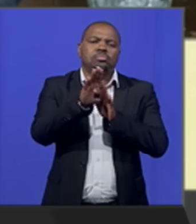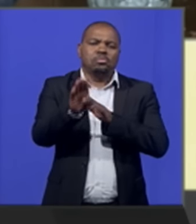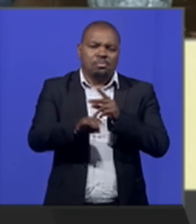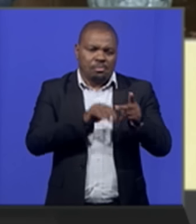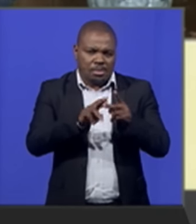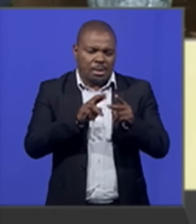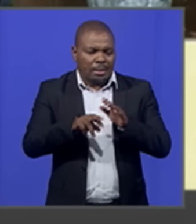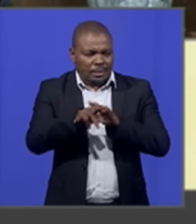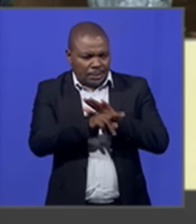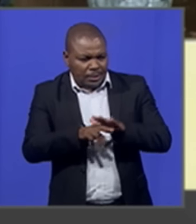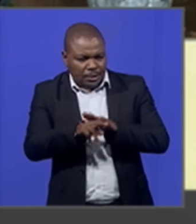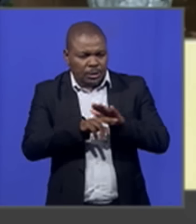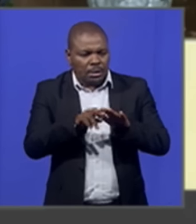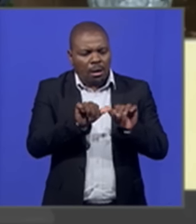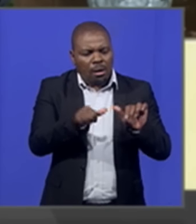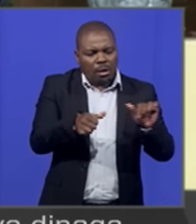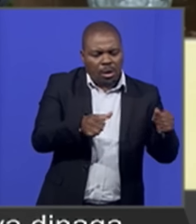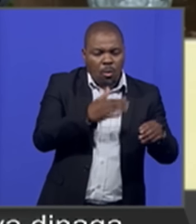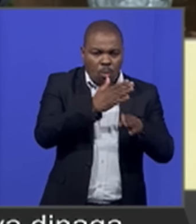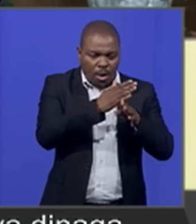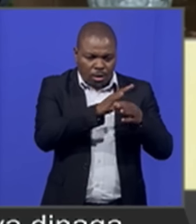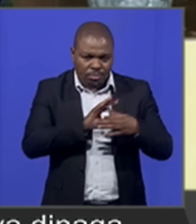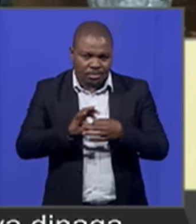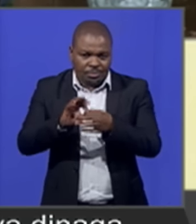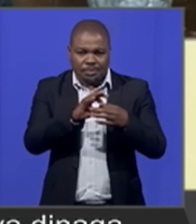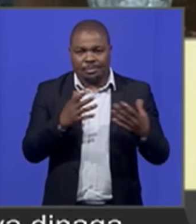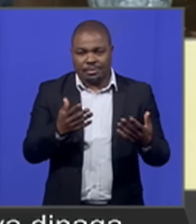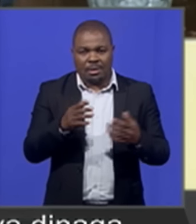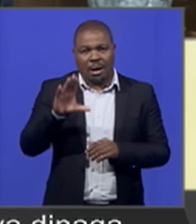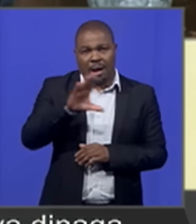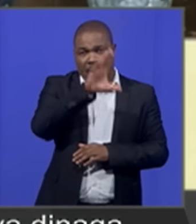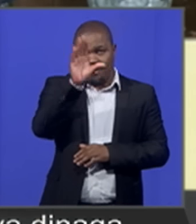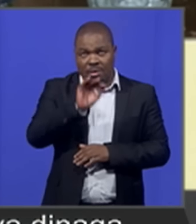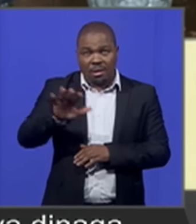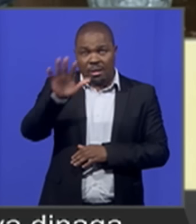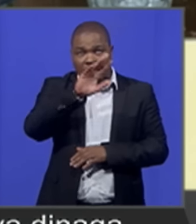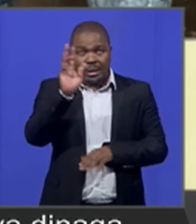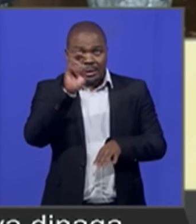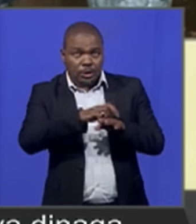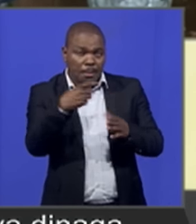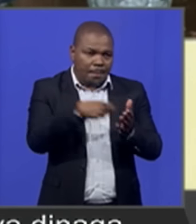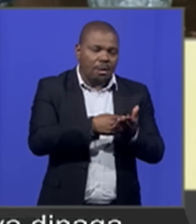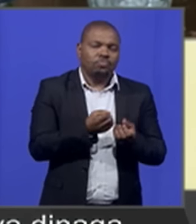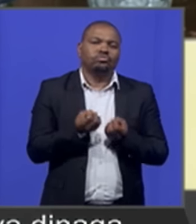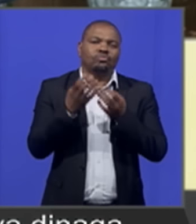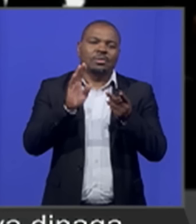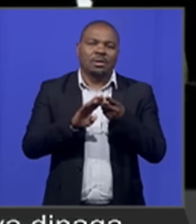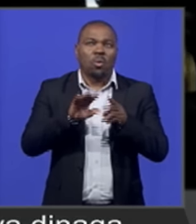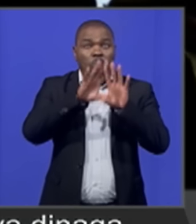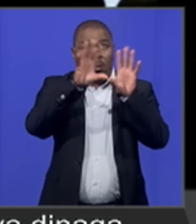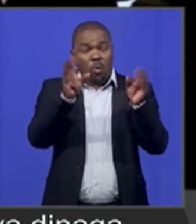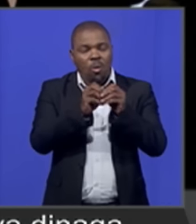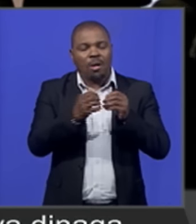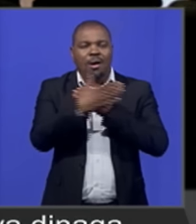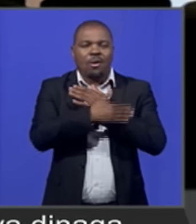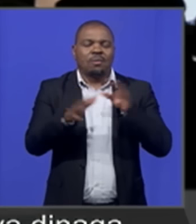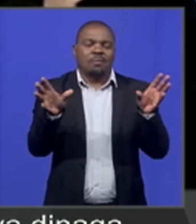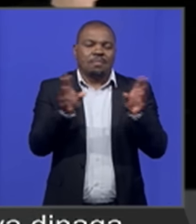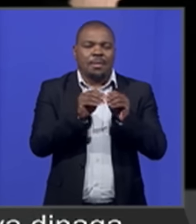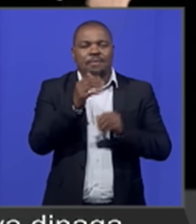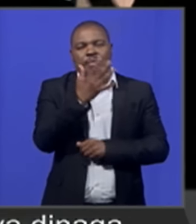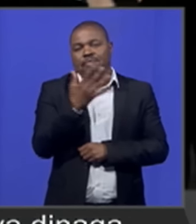regional value chains to effectively supply the African market, comprising of 55 countries.